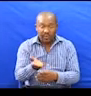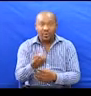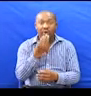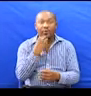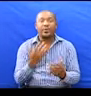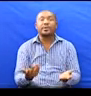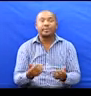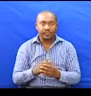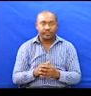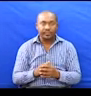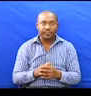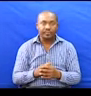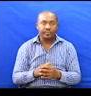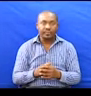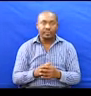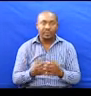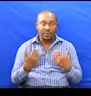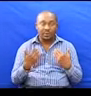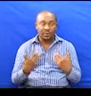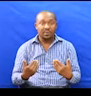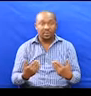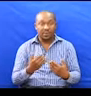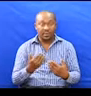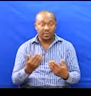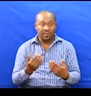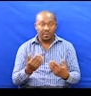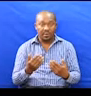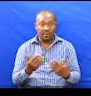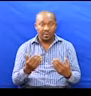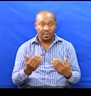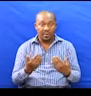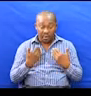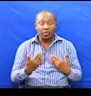Yeah. So, for today, let us end here.